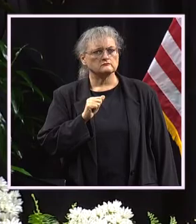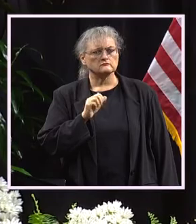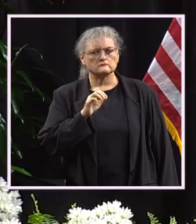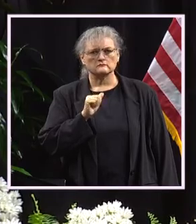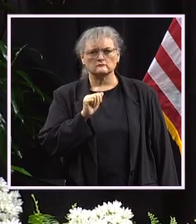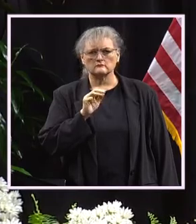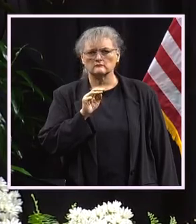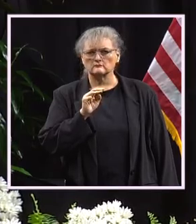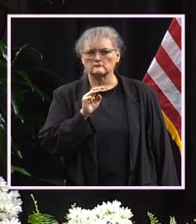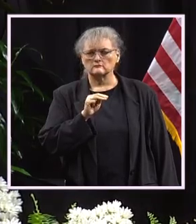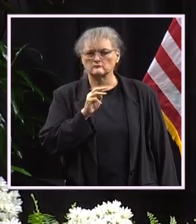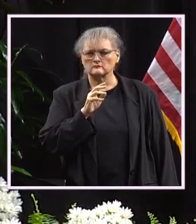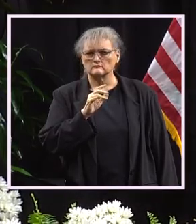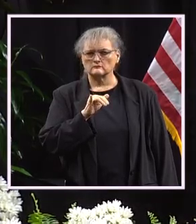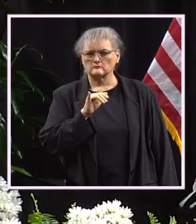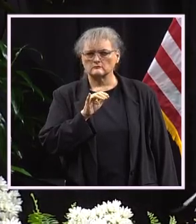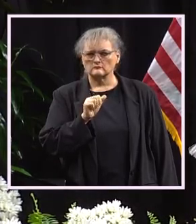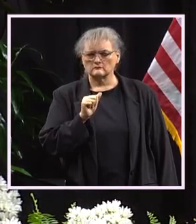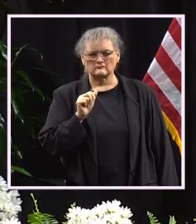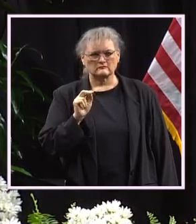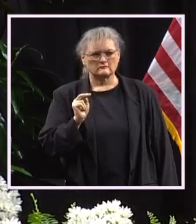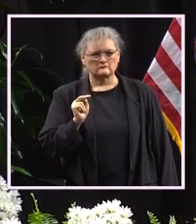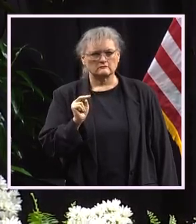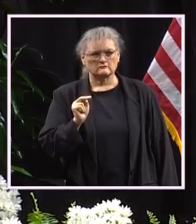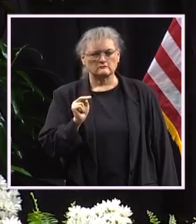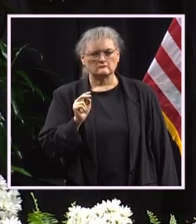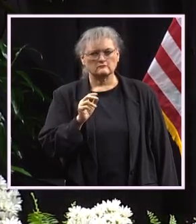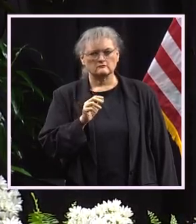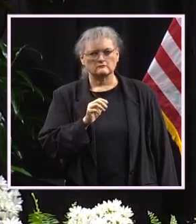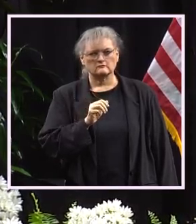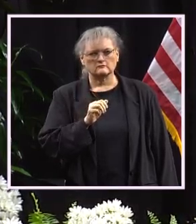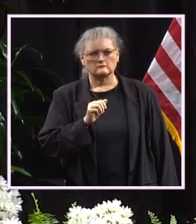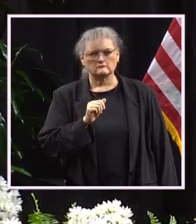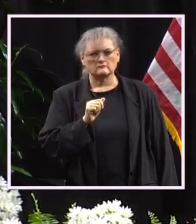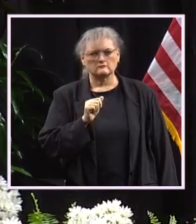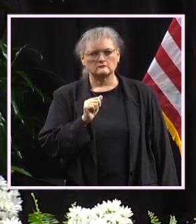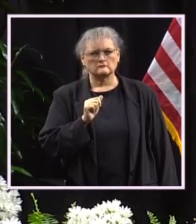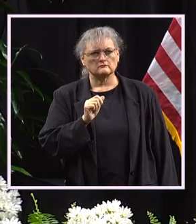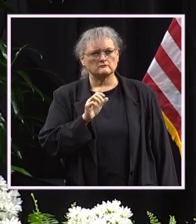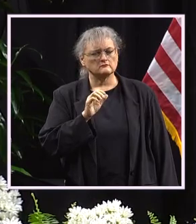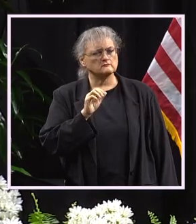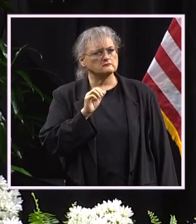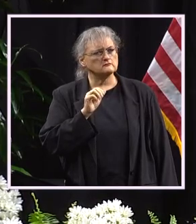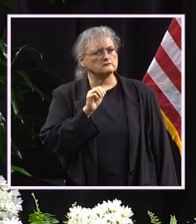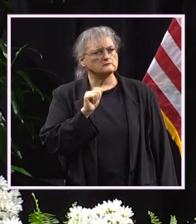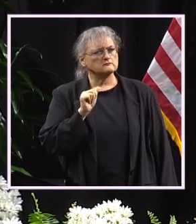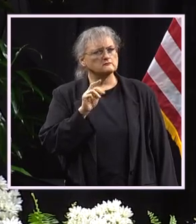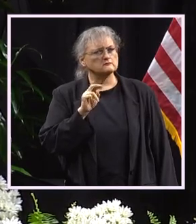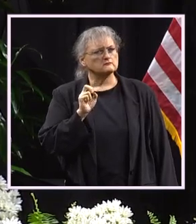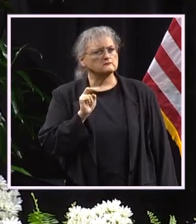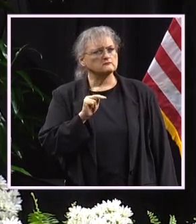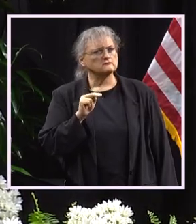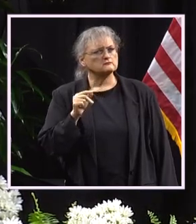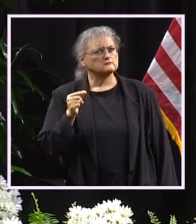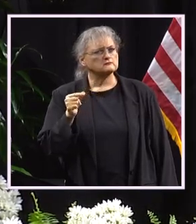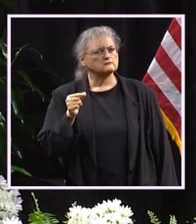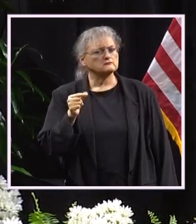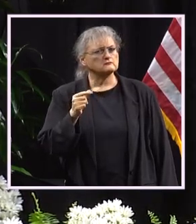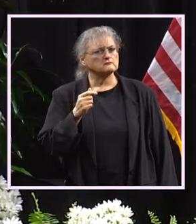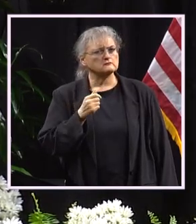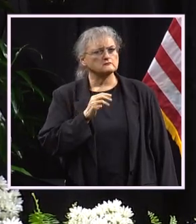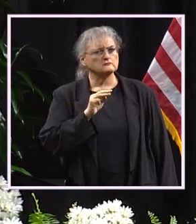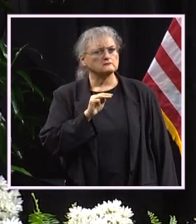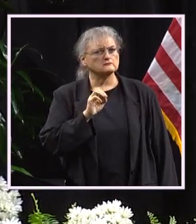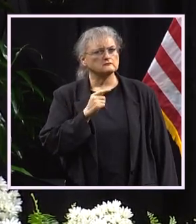Amaya M. Larralde, magna cum laude. Aaron G. Herrera, summa cum laude.